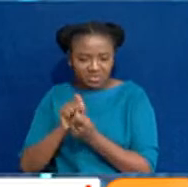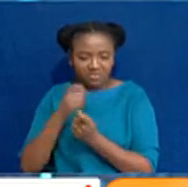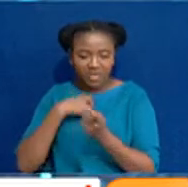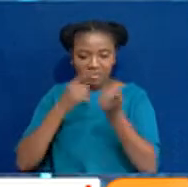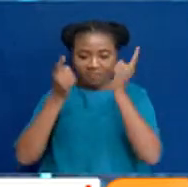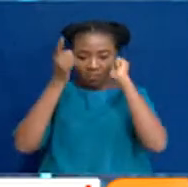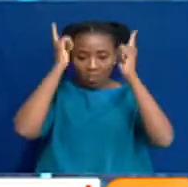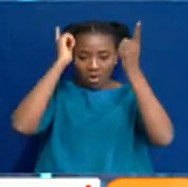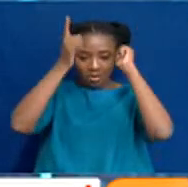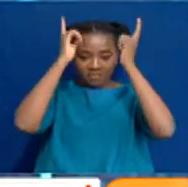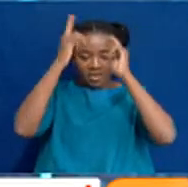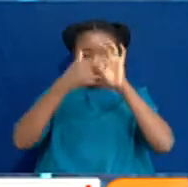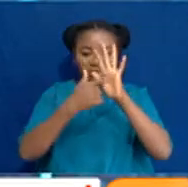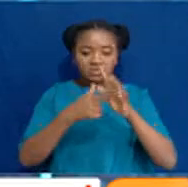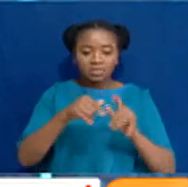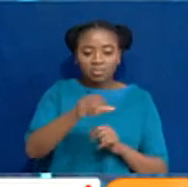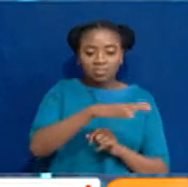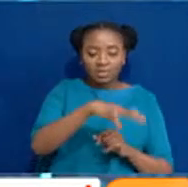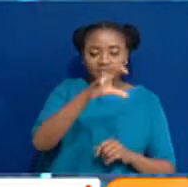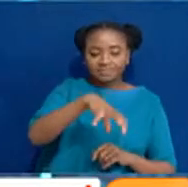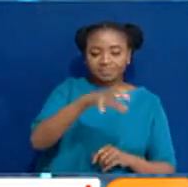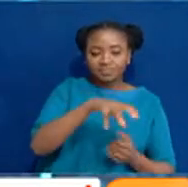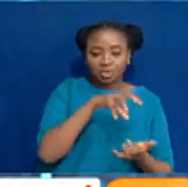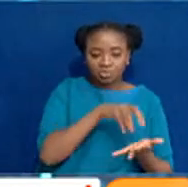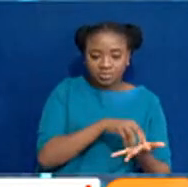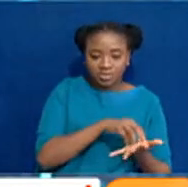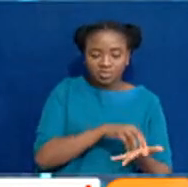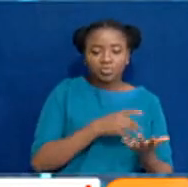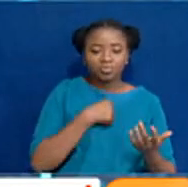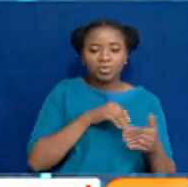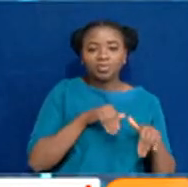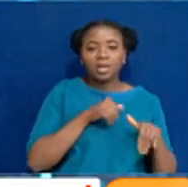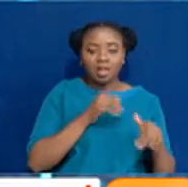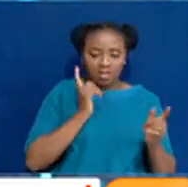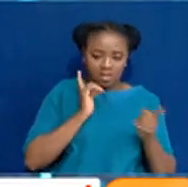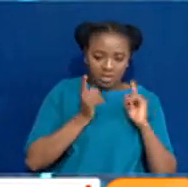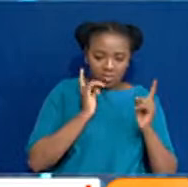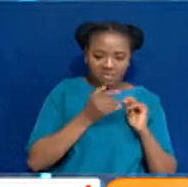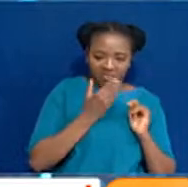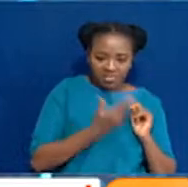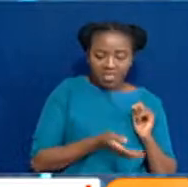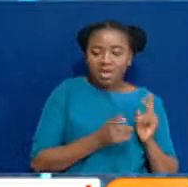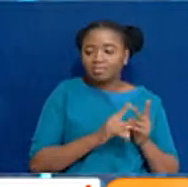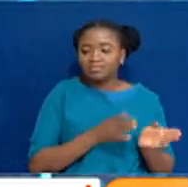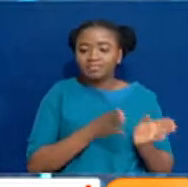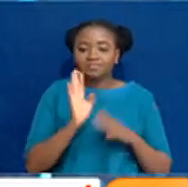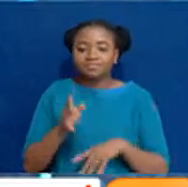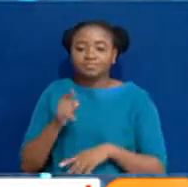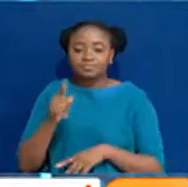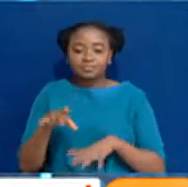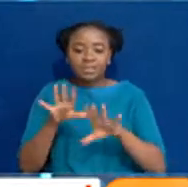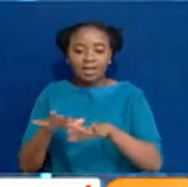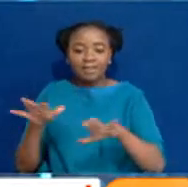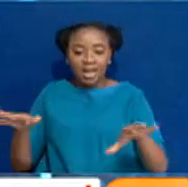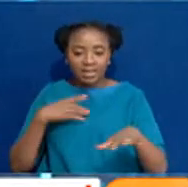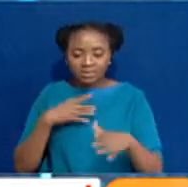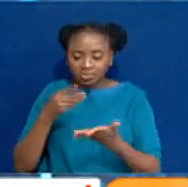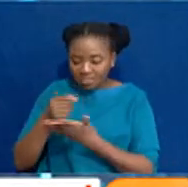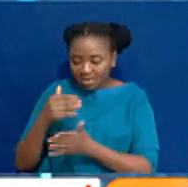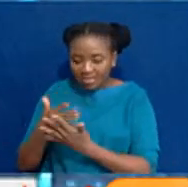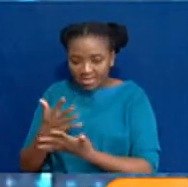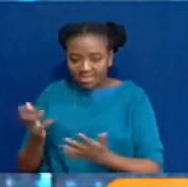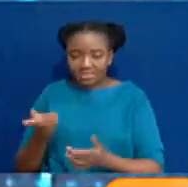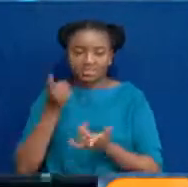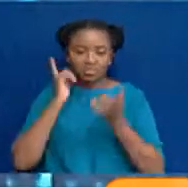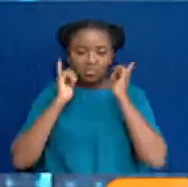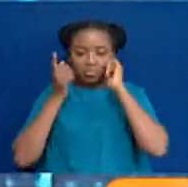targeting bus termini. Yeah? The purpose here is to bring on board those who are at the bottom of the economic